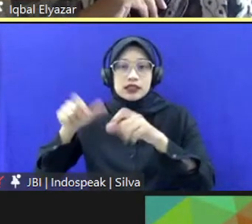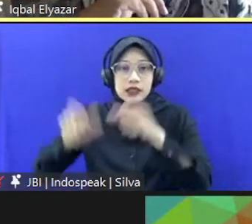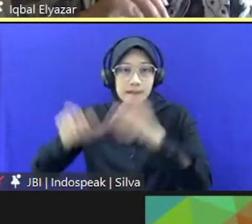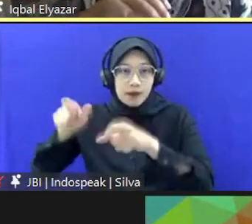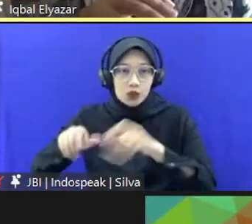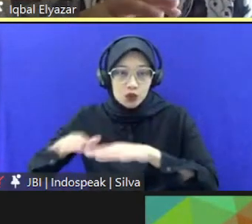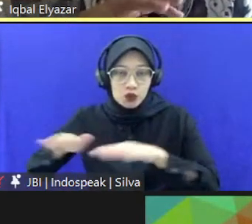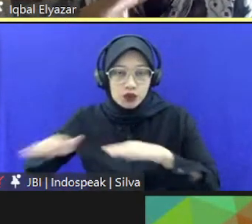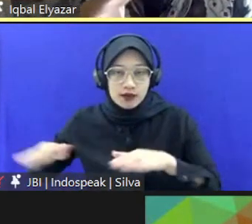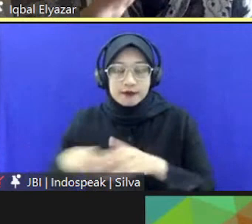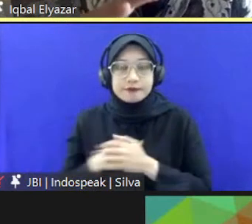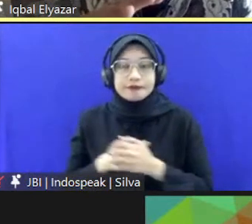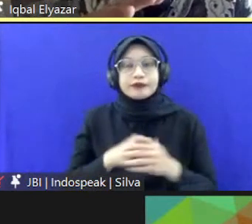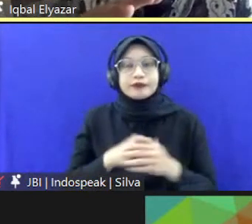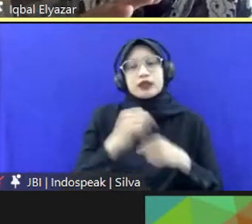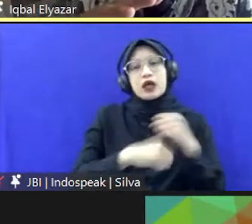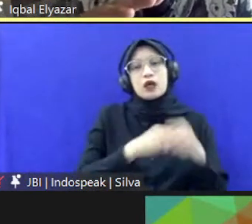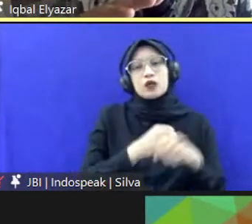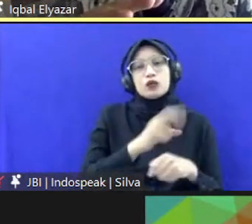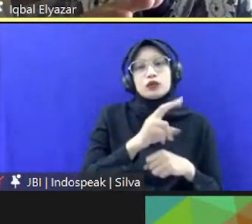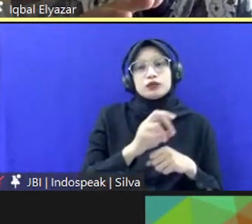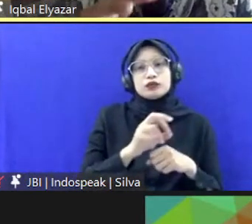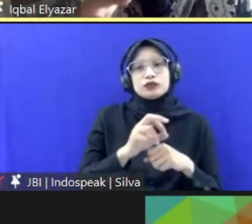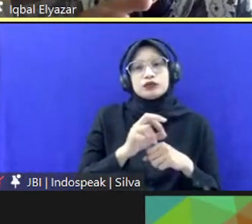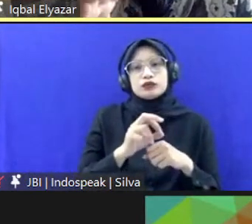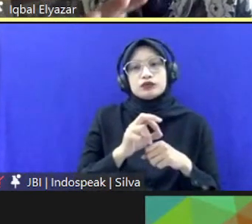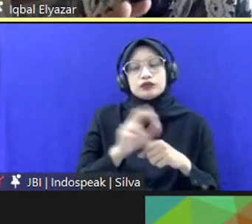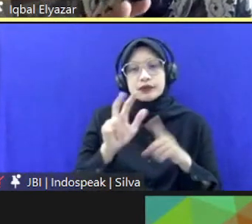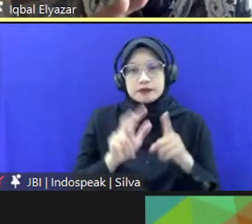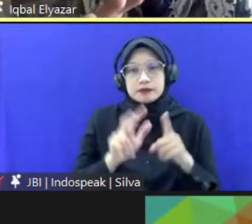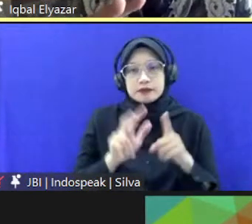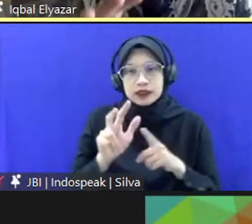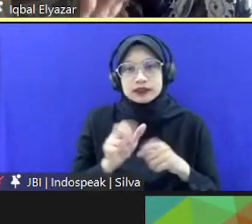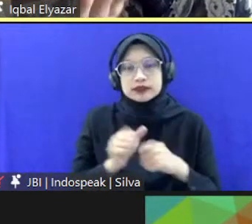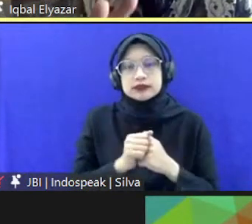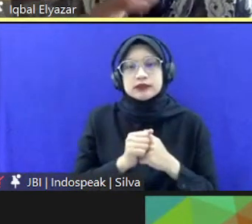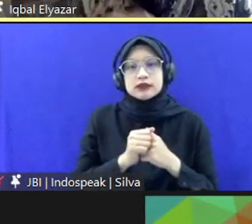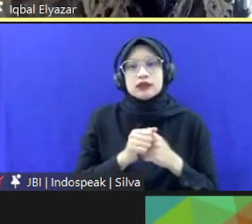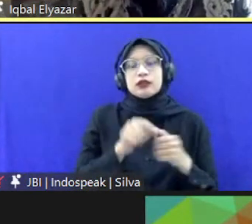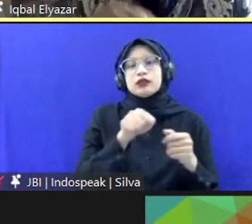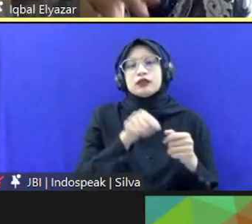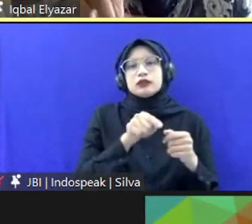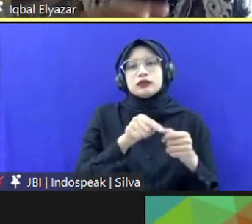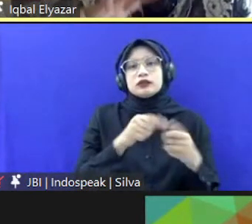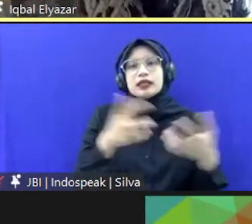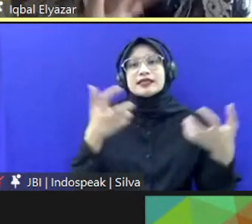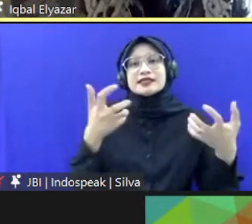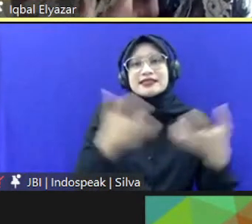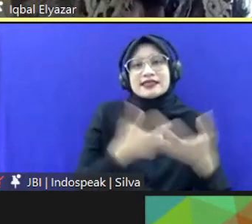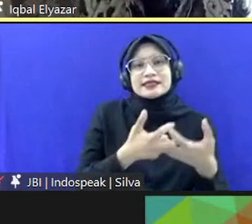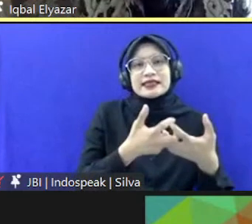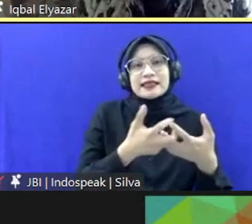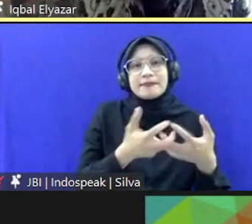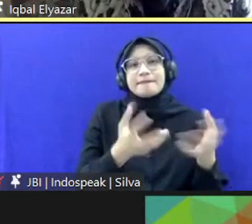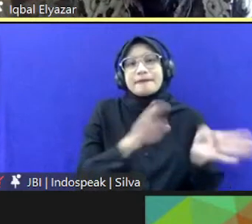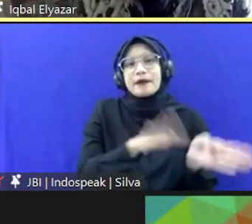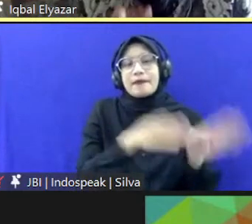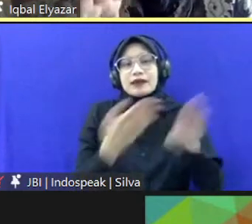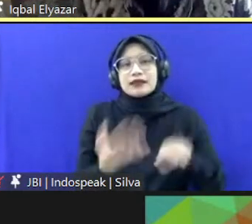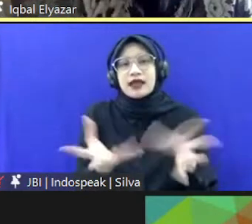mistaken, the system of the death counting is a passive. If you have a family